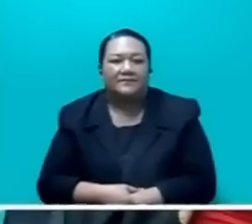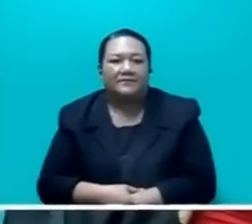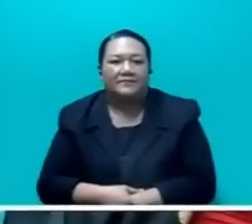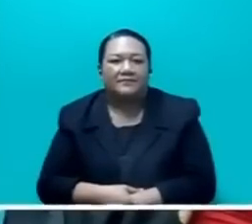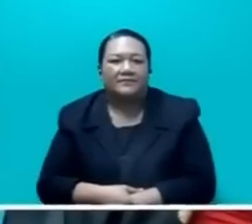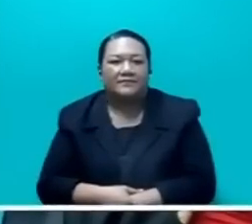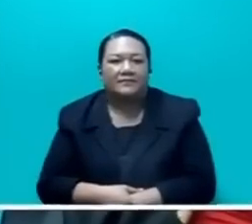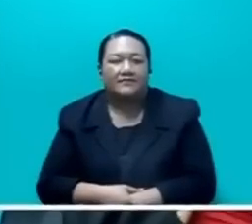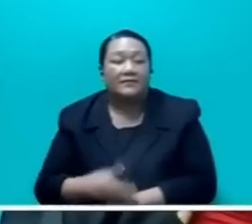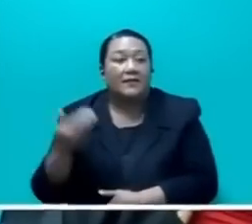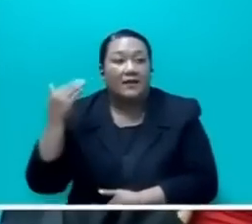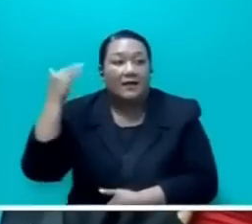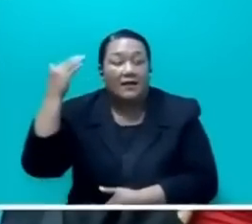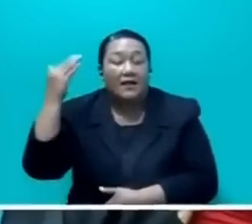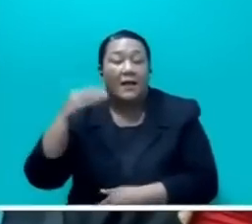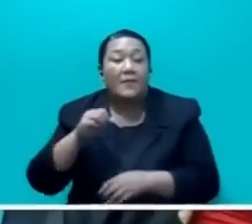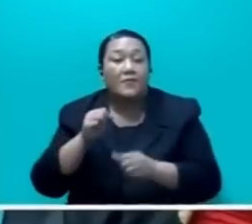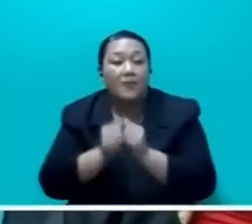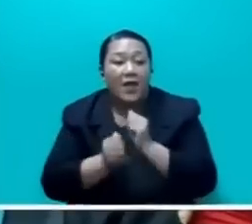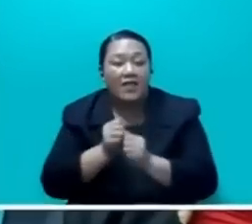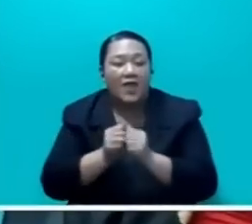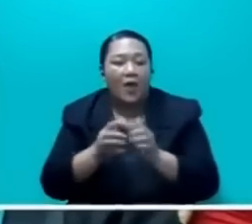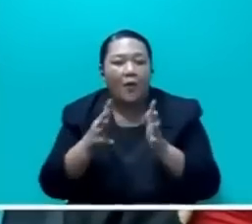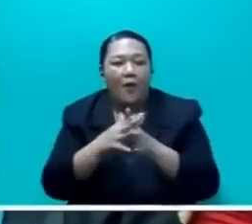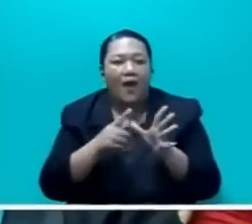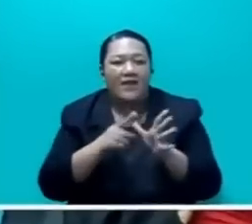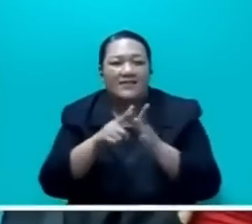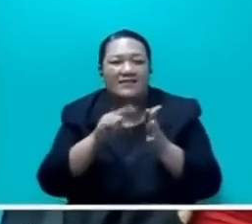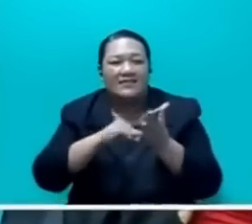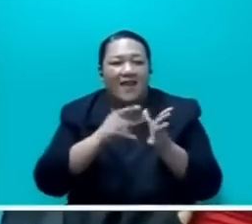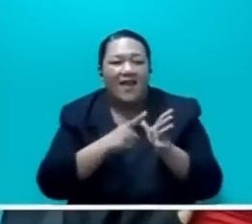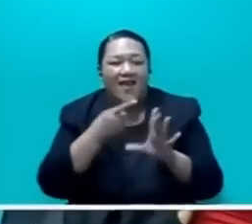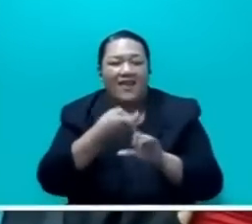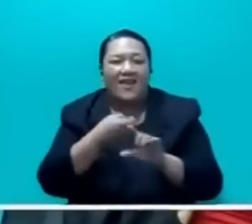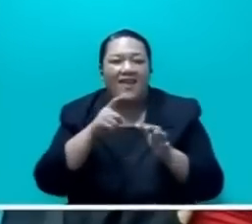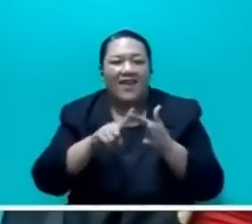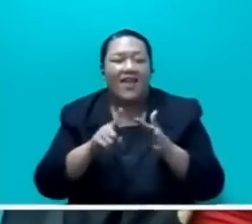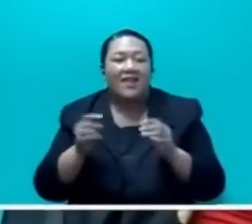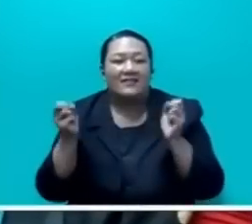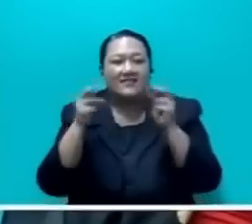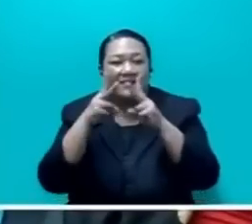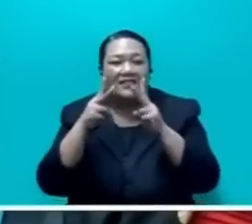To my eldest brother Tata Lebu, Wesakingoli, Tamai Navi in Sydney, Australia.